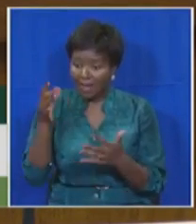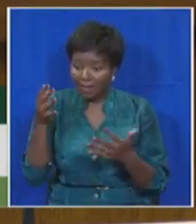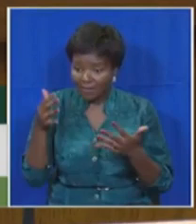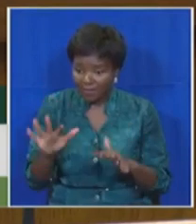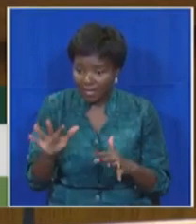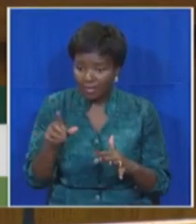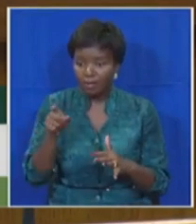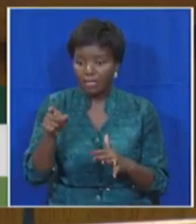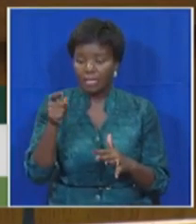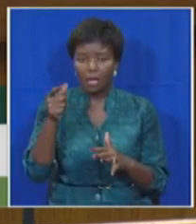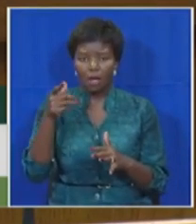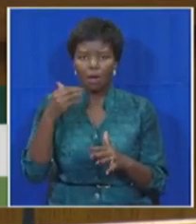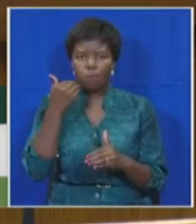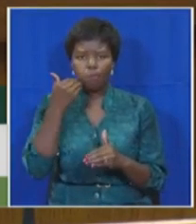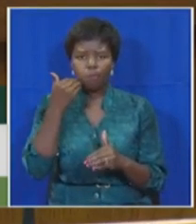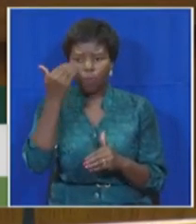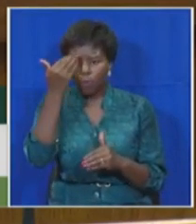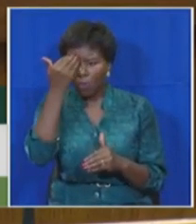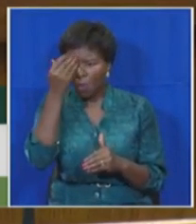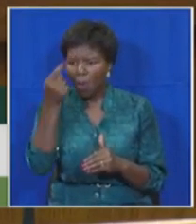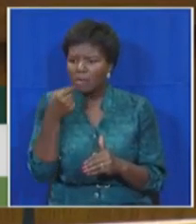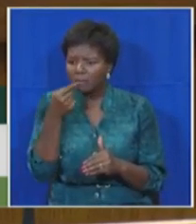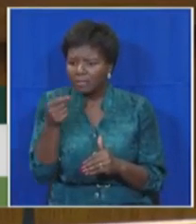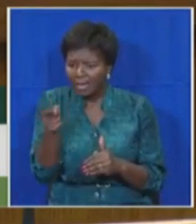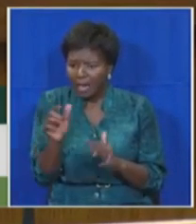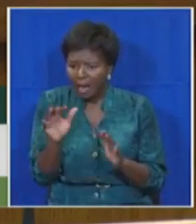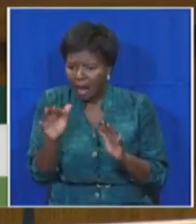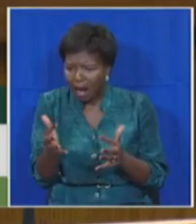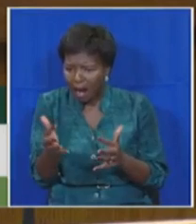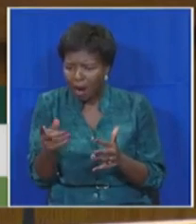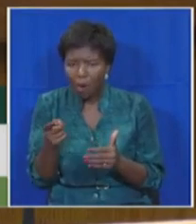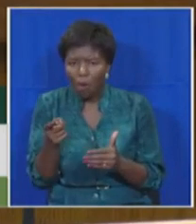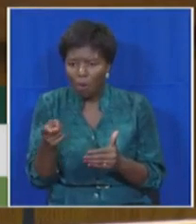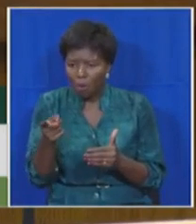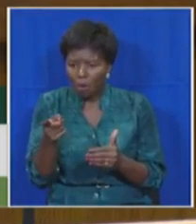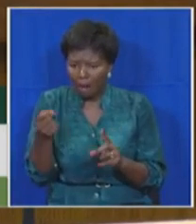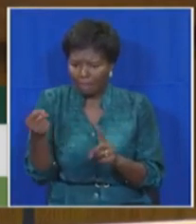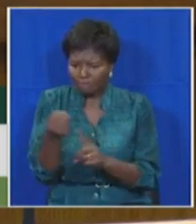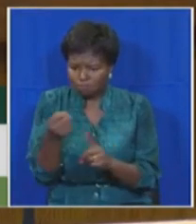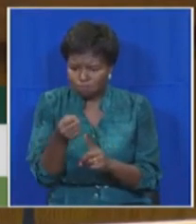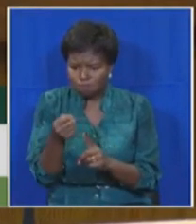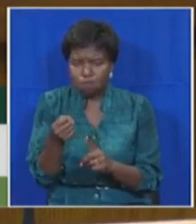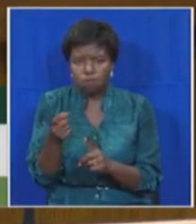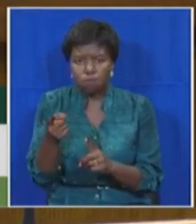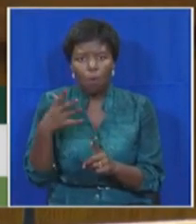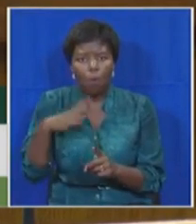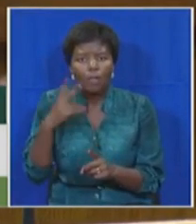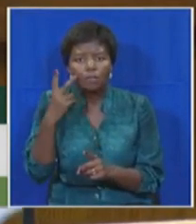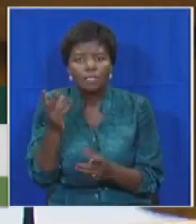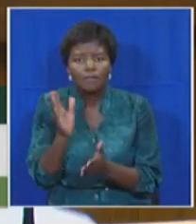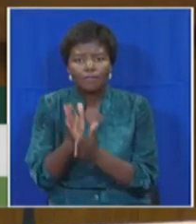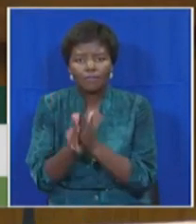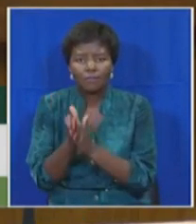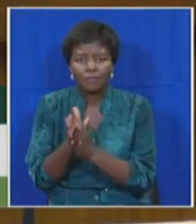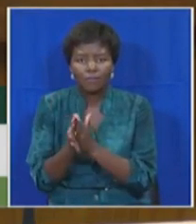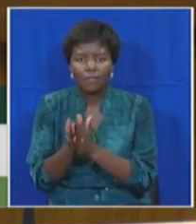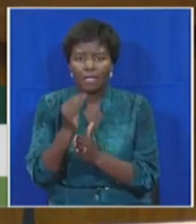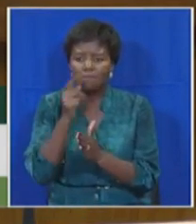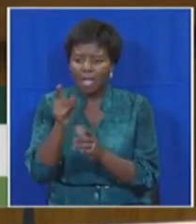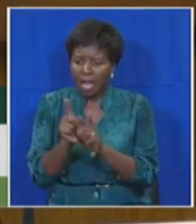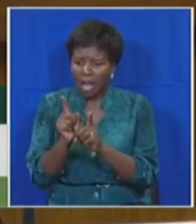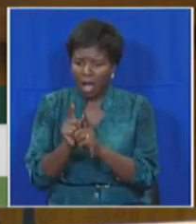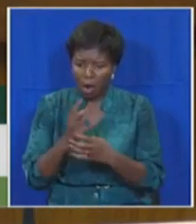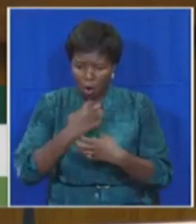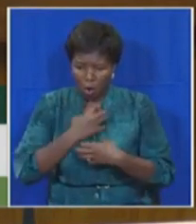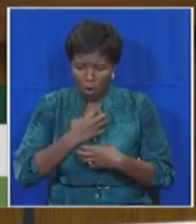in hoe bes om hom te misbruik. Hulle het hom as hul eiendom gesien en soos 'n slaaf behandel. Nie net was